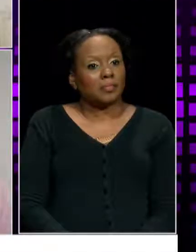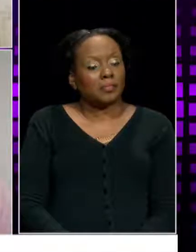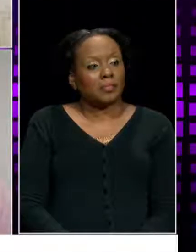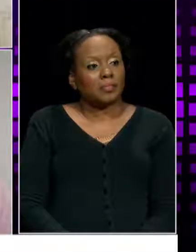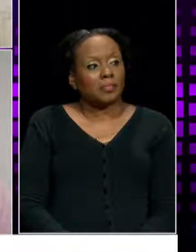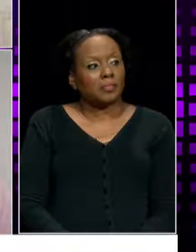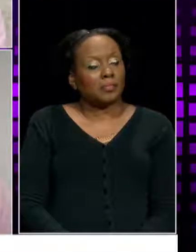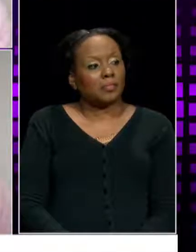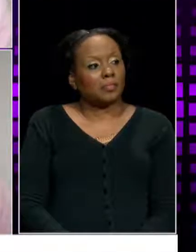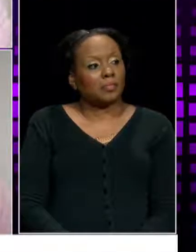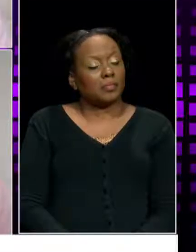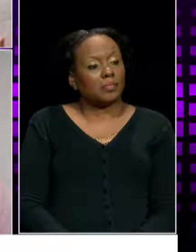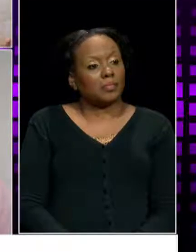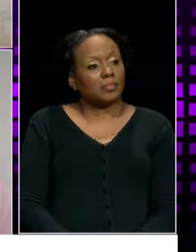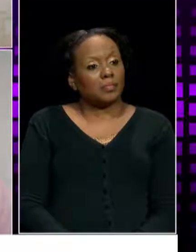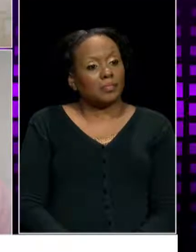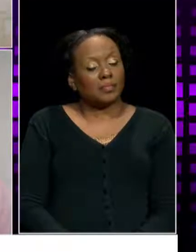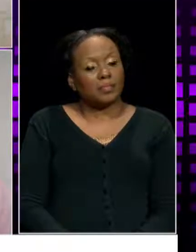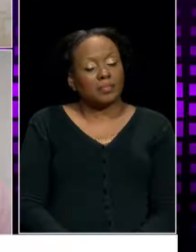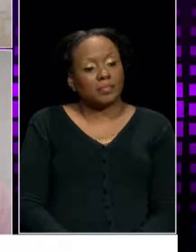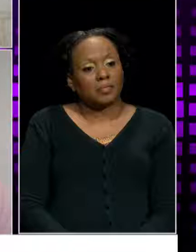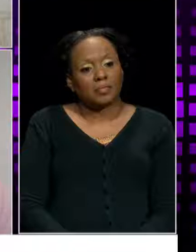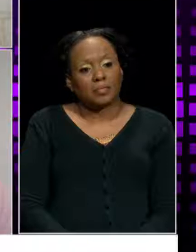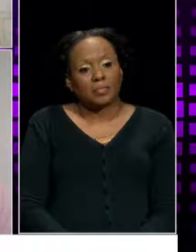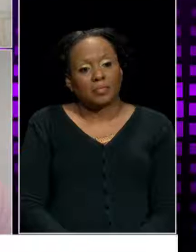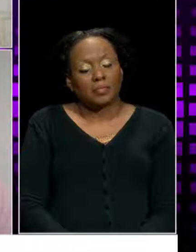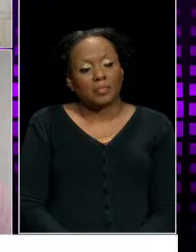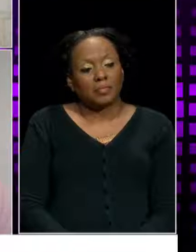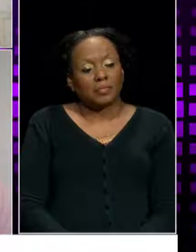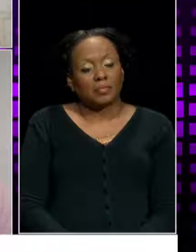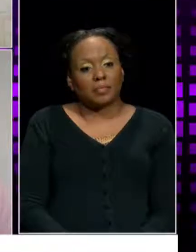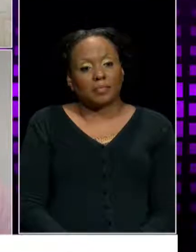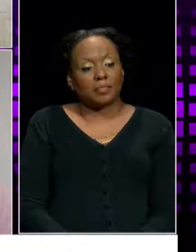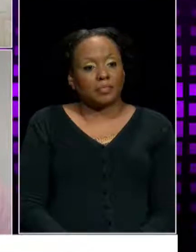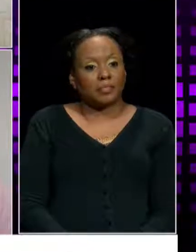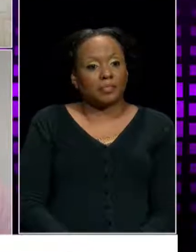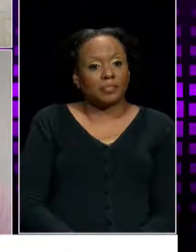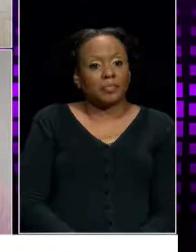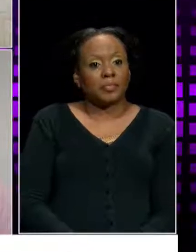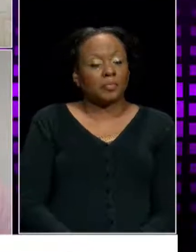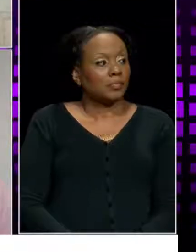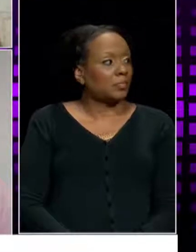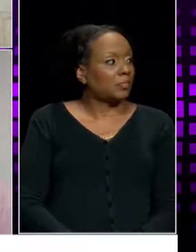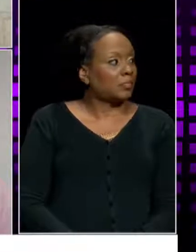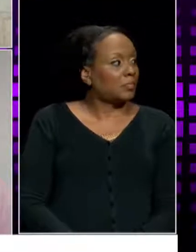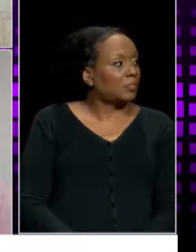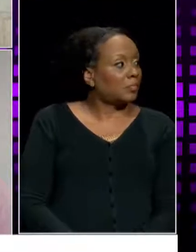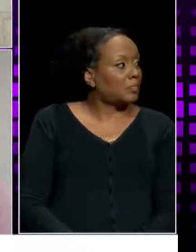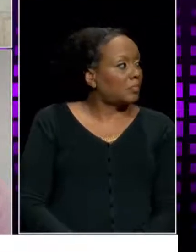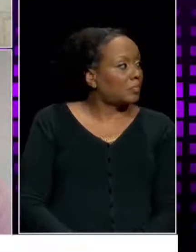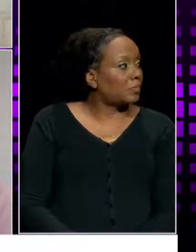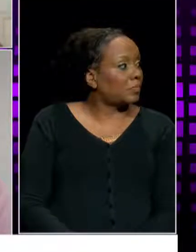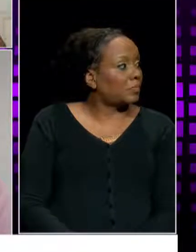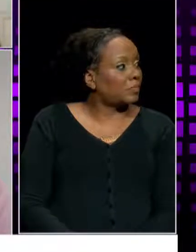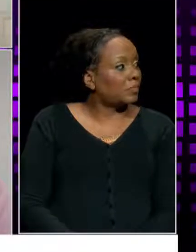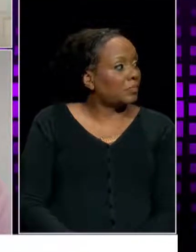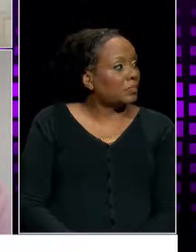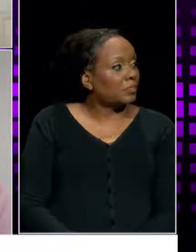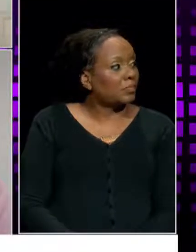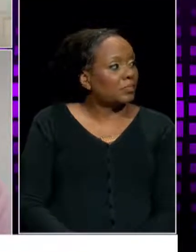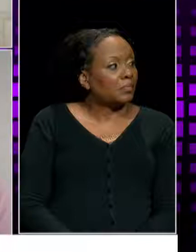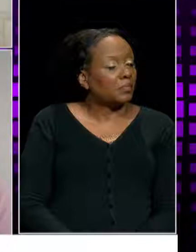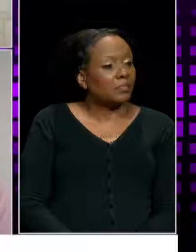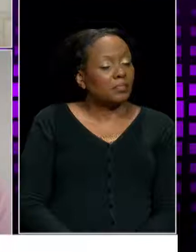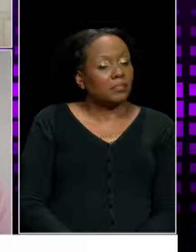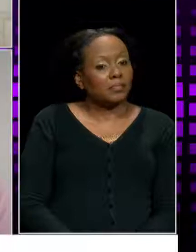Well, we did do some polls. Well, we did have an education poll, and we would have looked at the different areas where persons would have